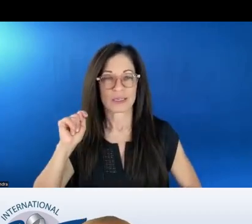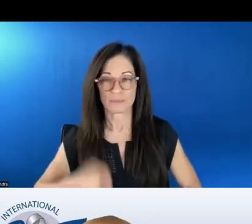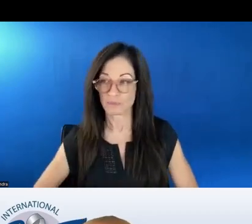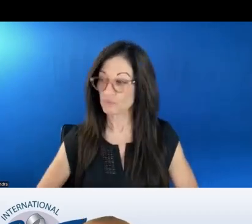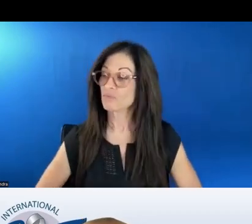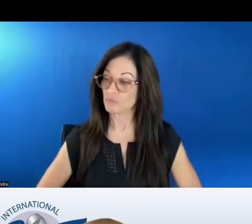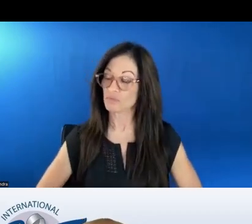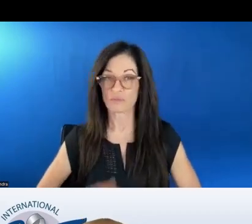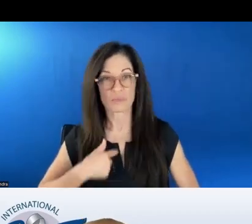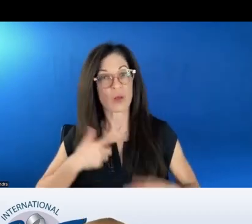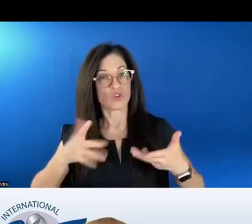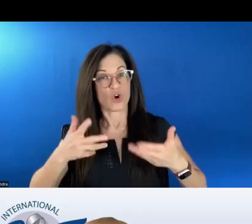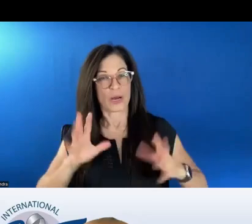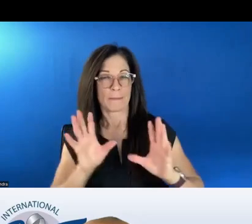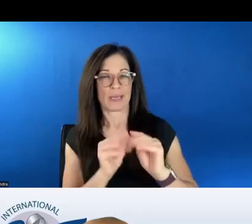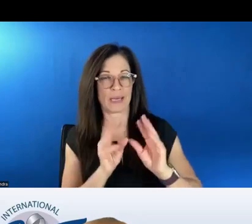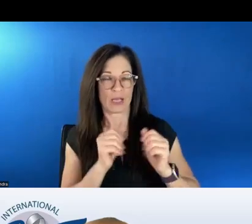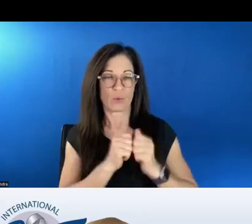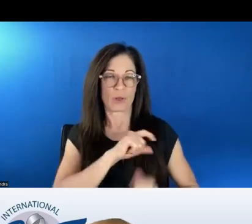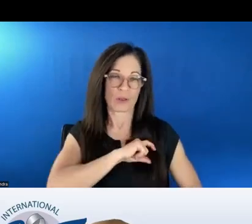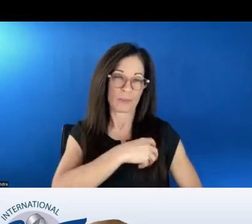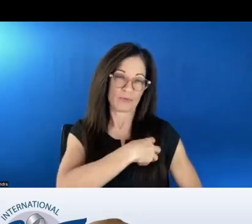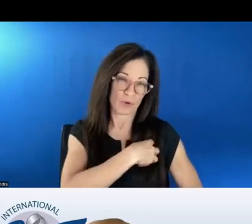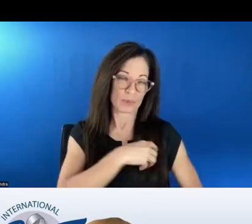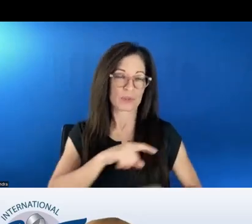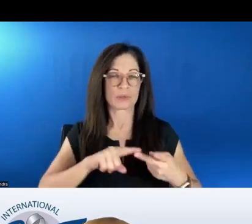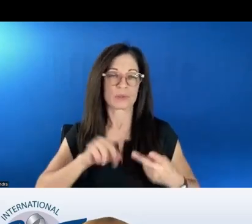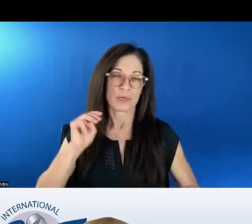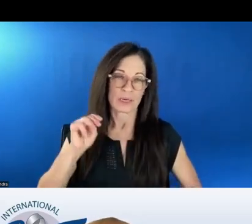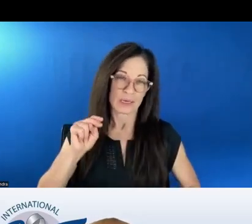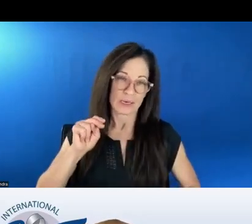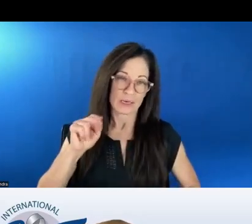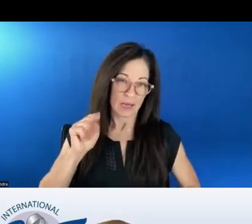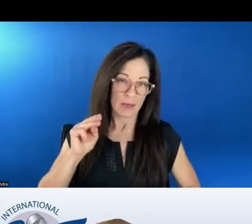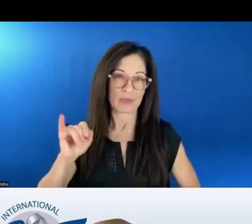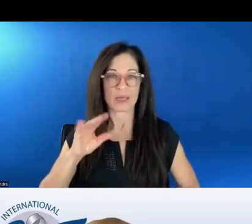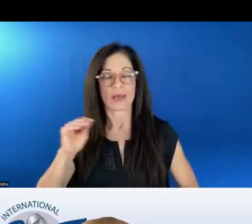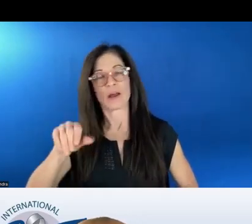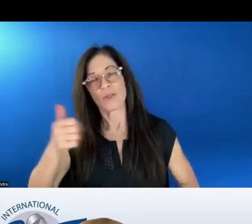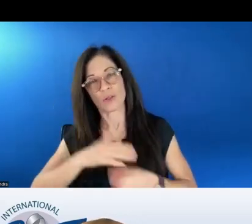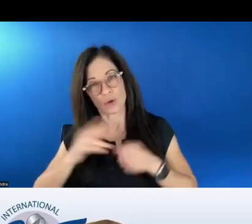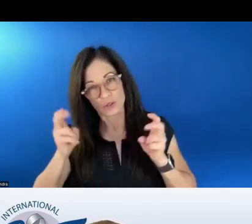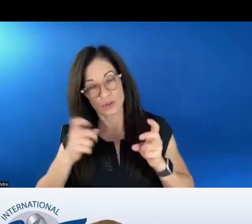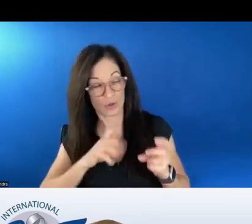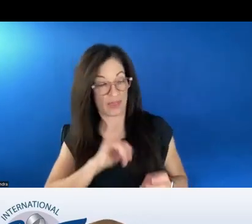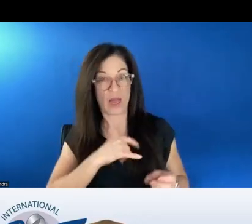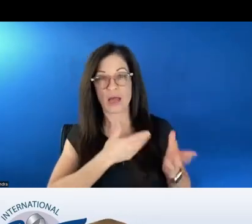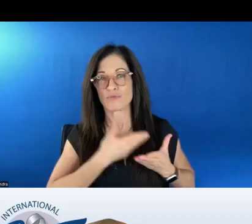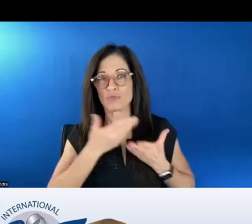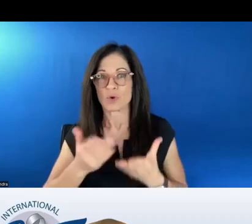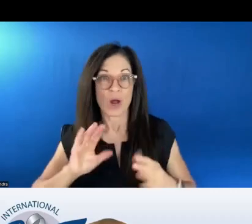already meeting with law enforcement and NAMI and others around just some of our local issues. So I brought it to our group. As